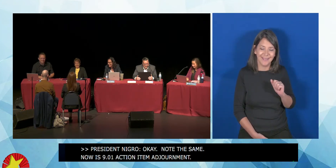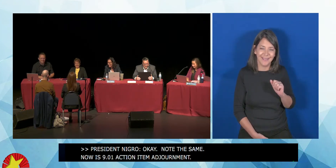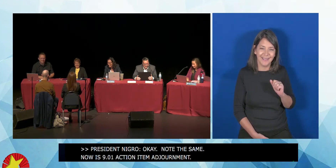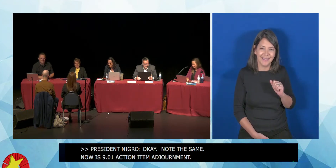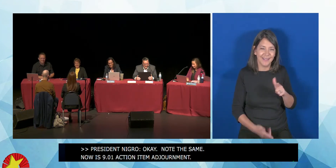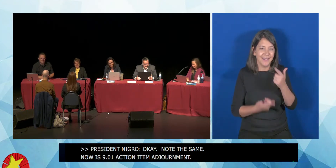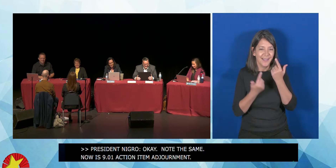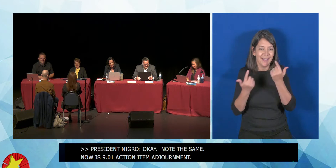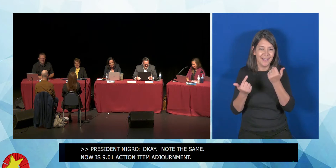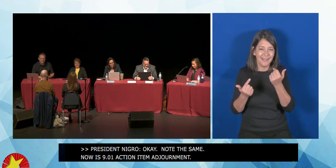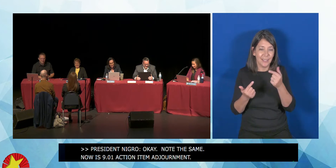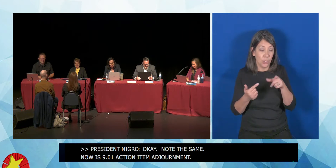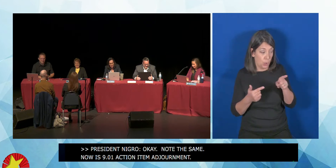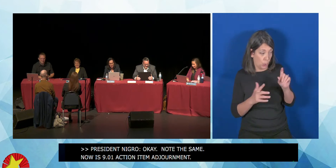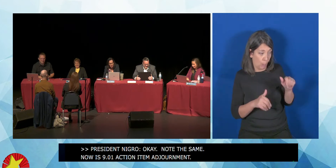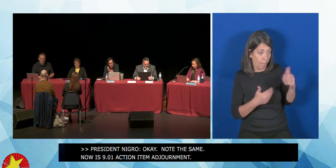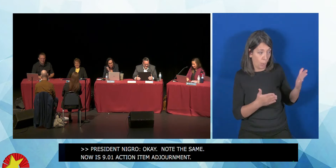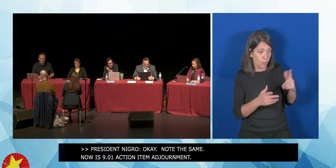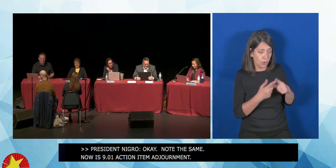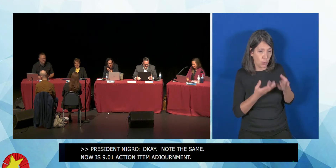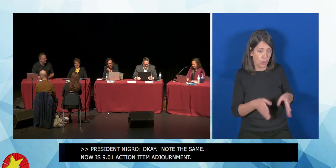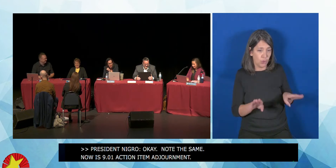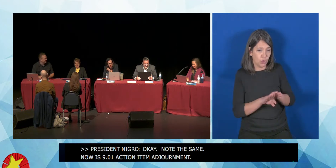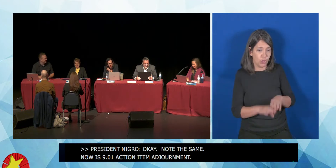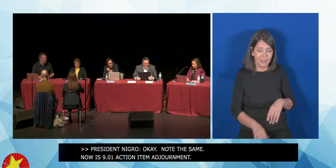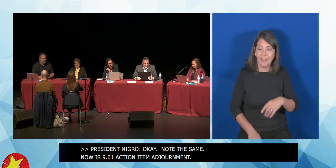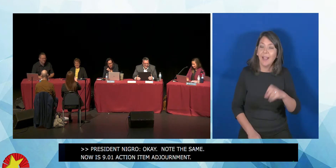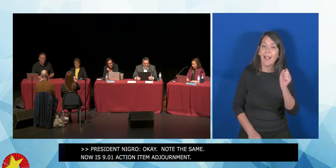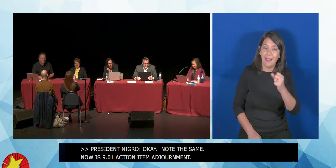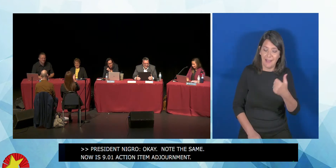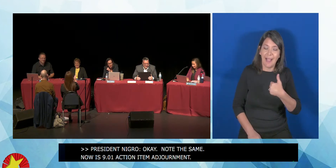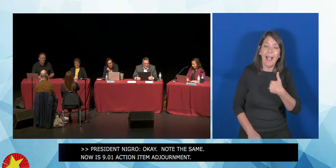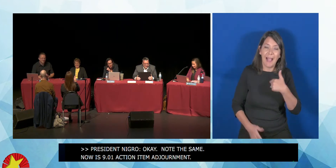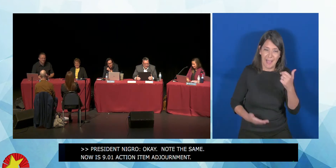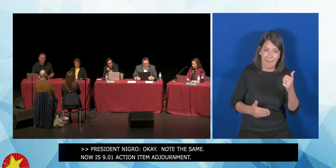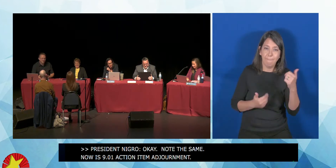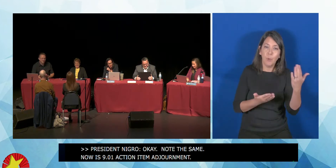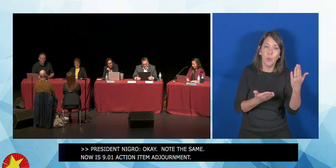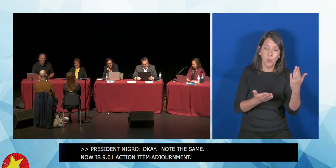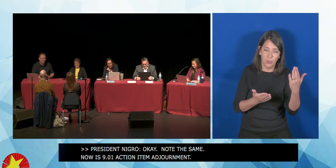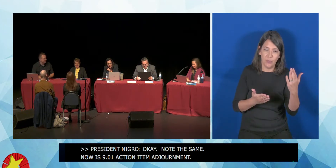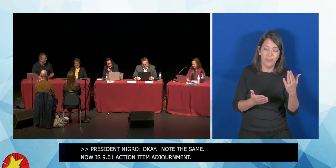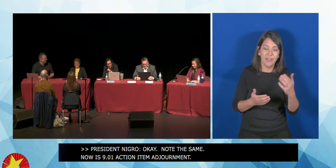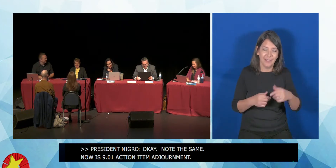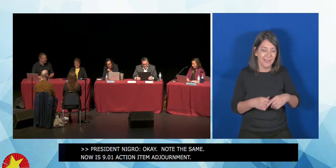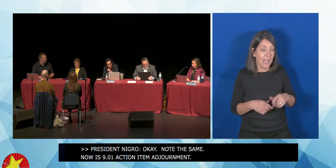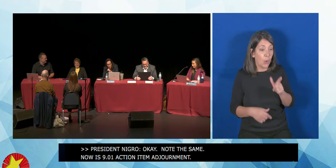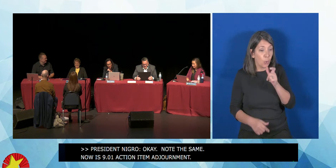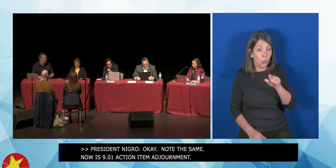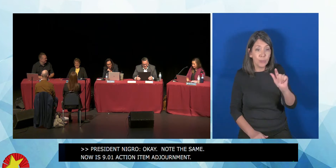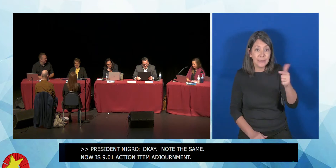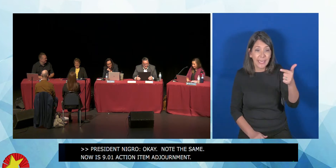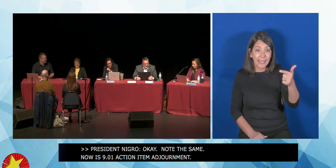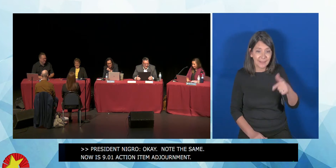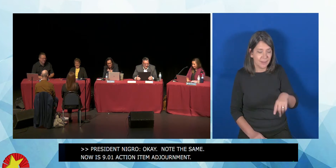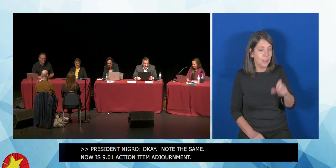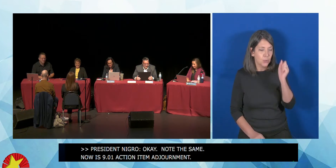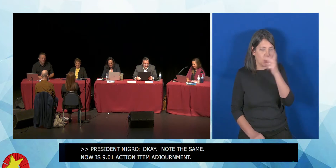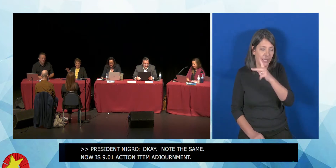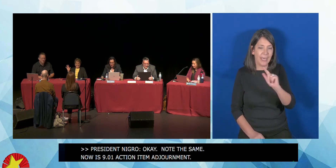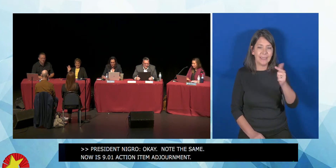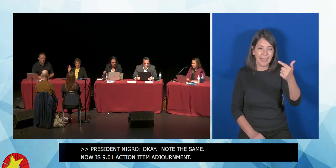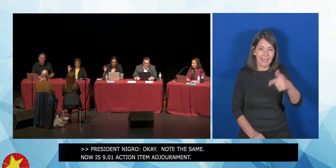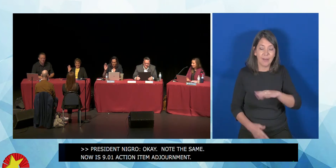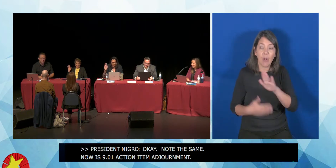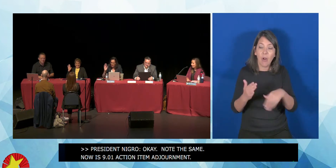You move to adjourn, Lynn? I do move. Thank you. Is there a second? This is UK, I second. All in